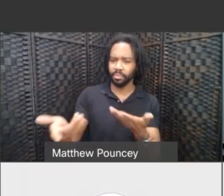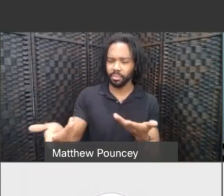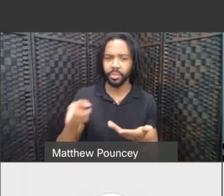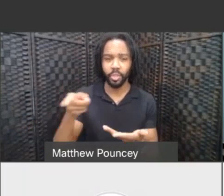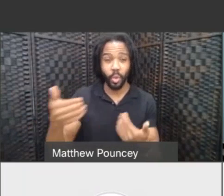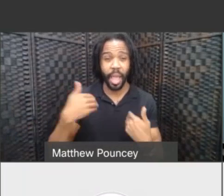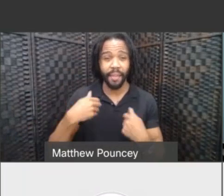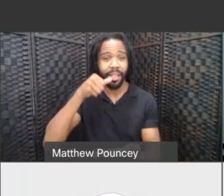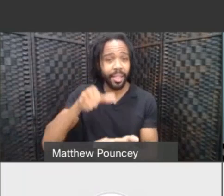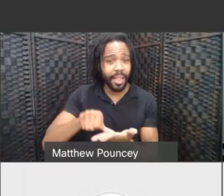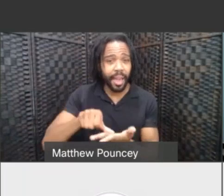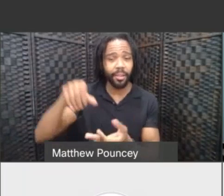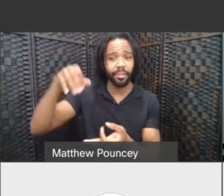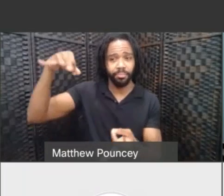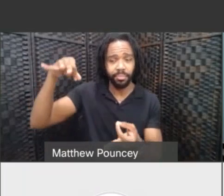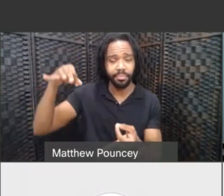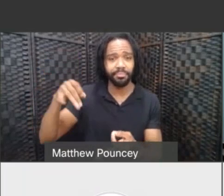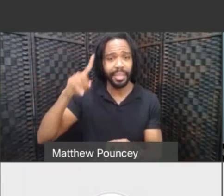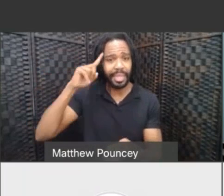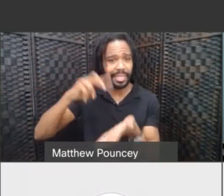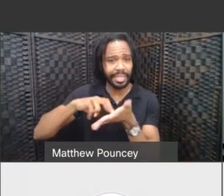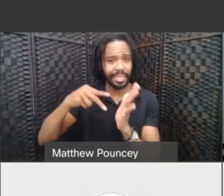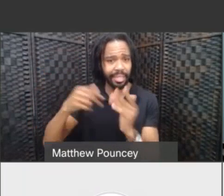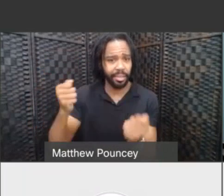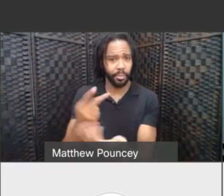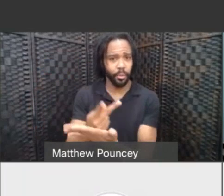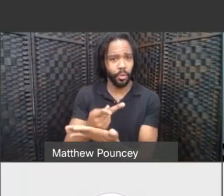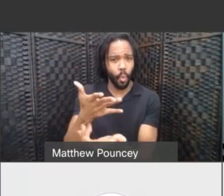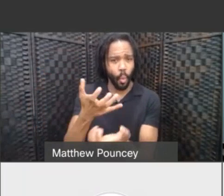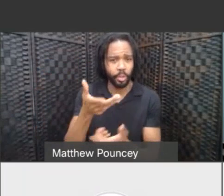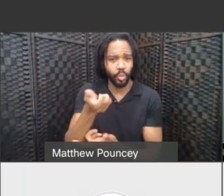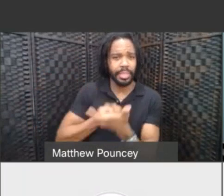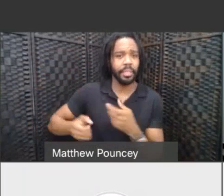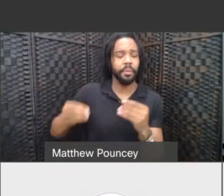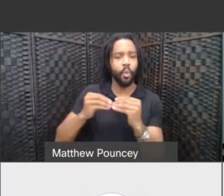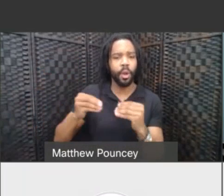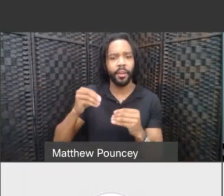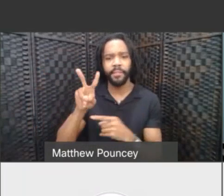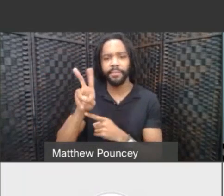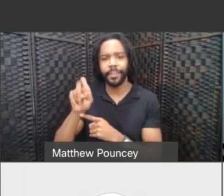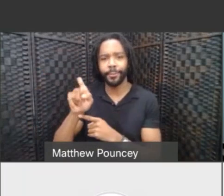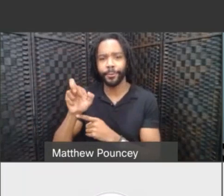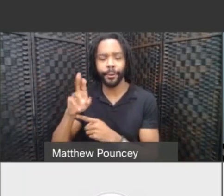intent approval last year, supposed to get vendor information session invite.